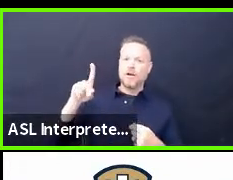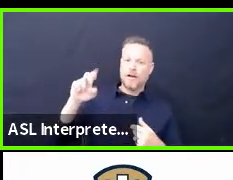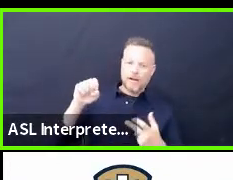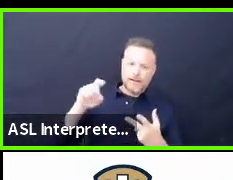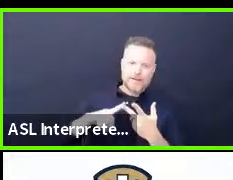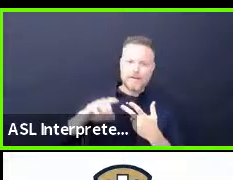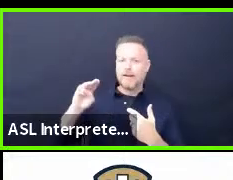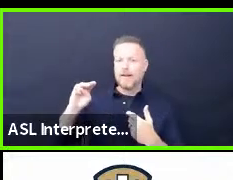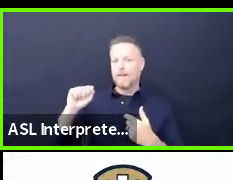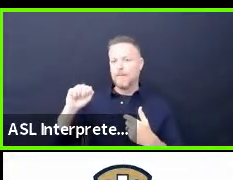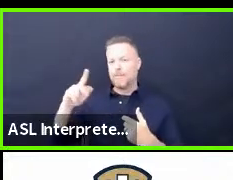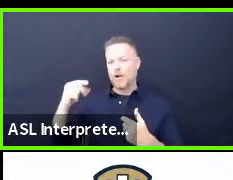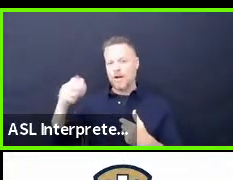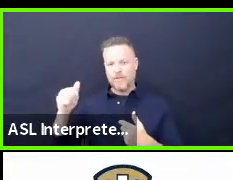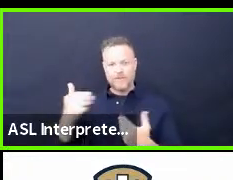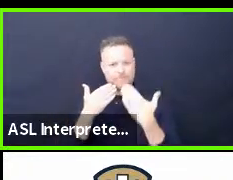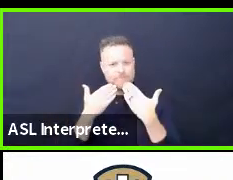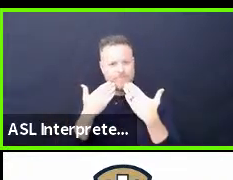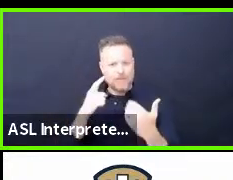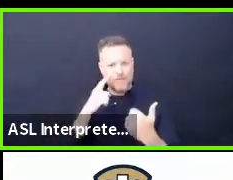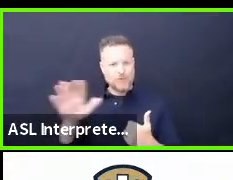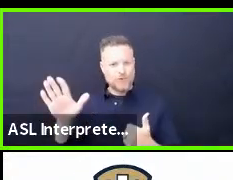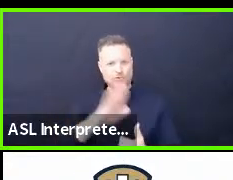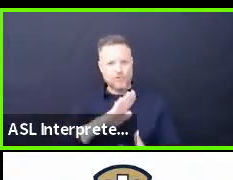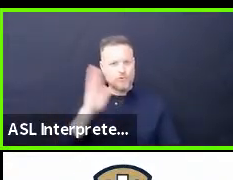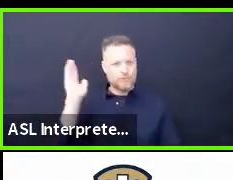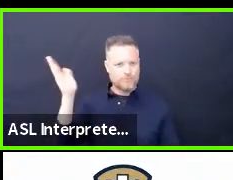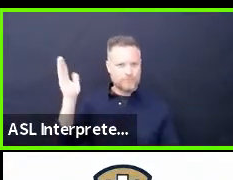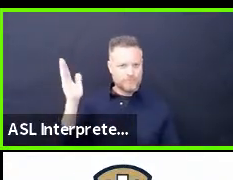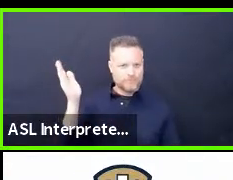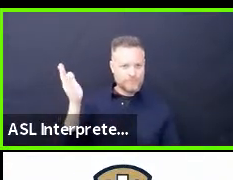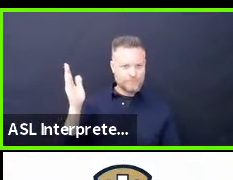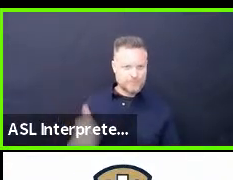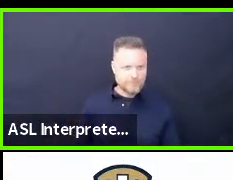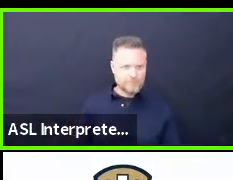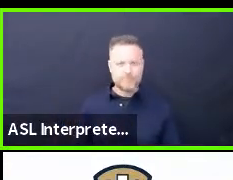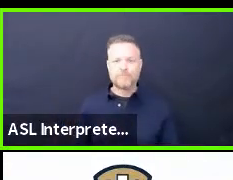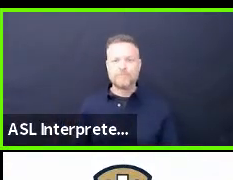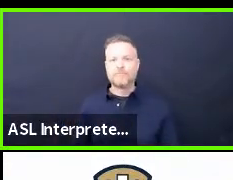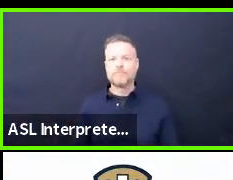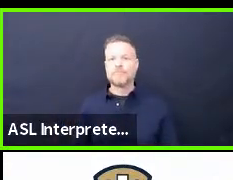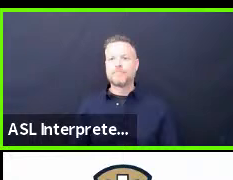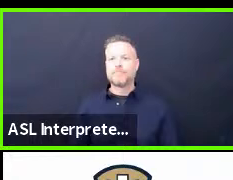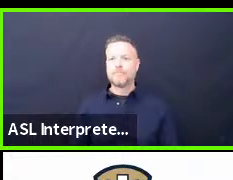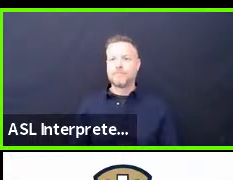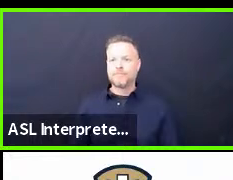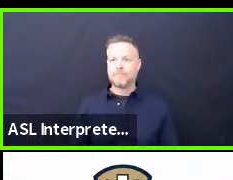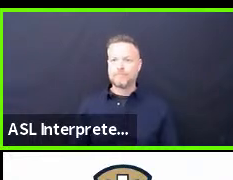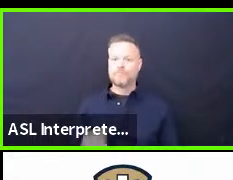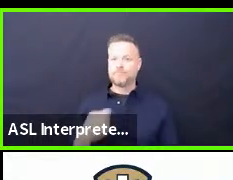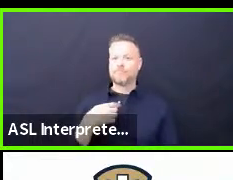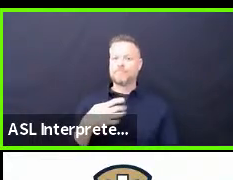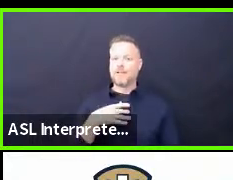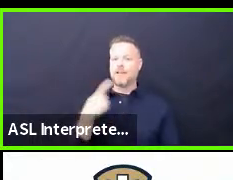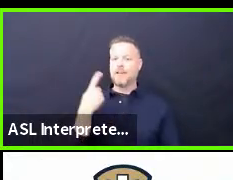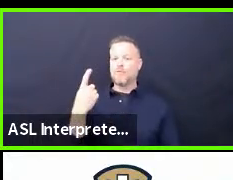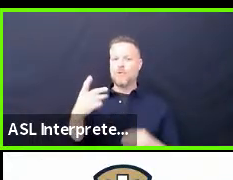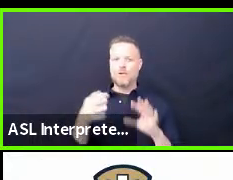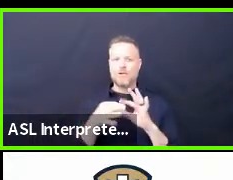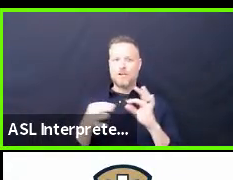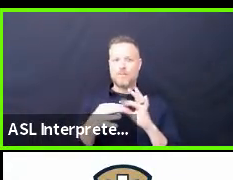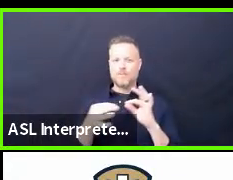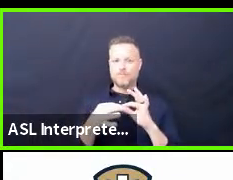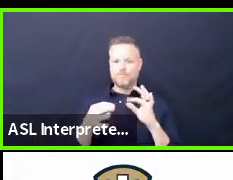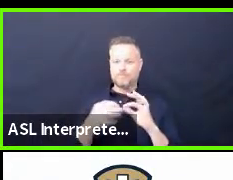those amazing presentations. And really, I really like the comment about